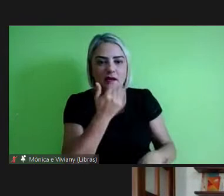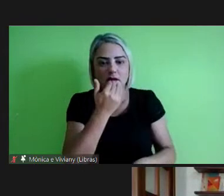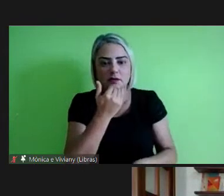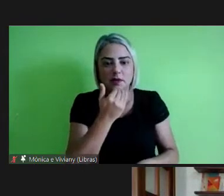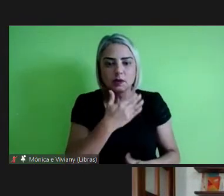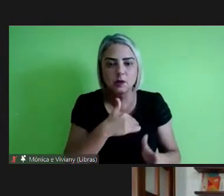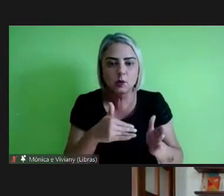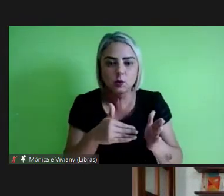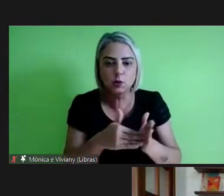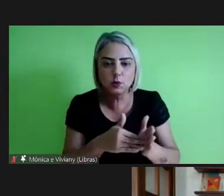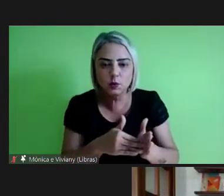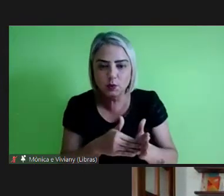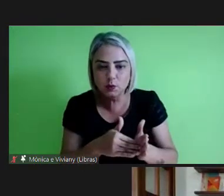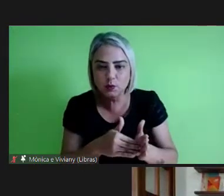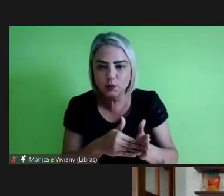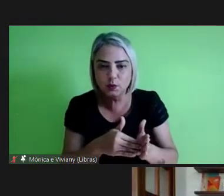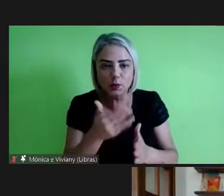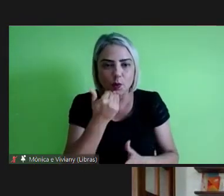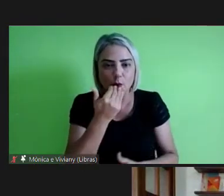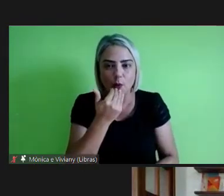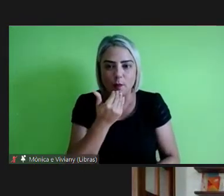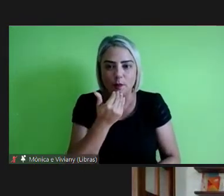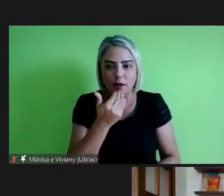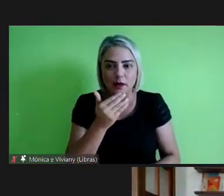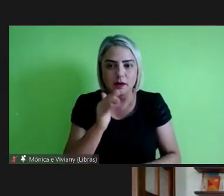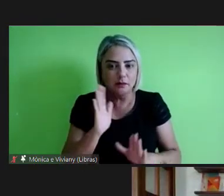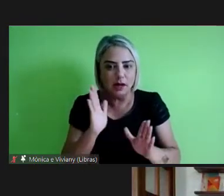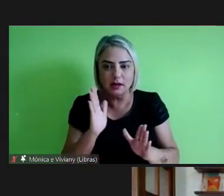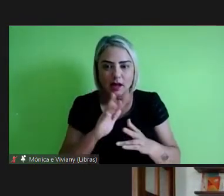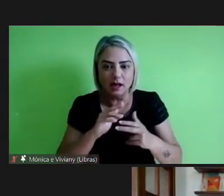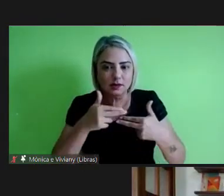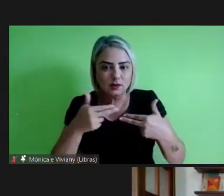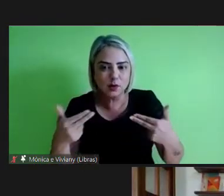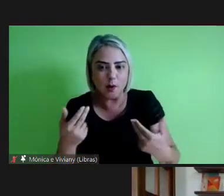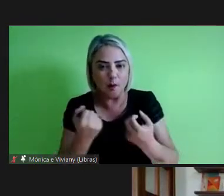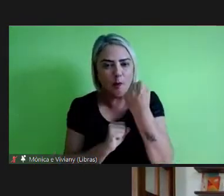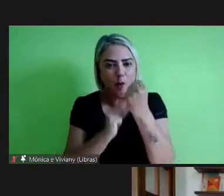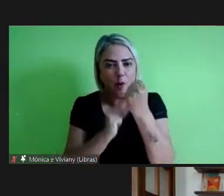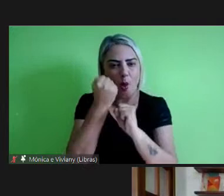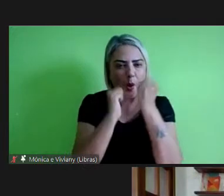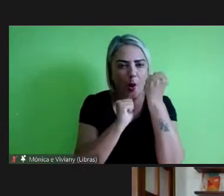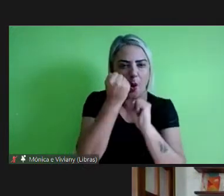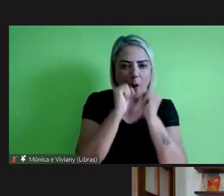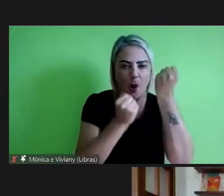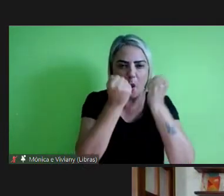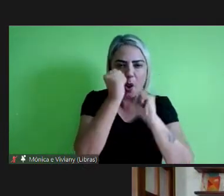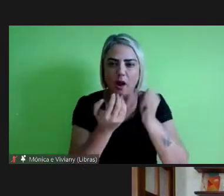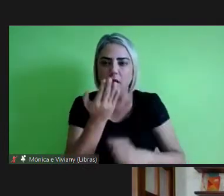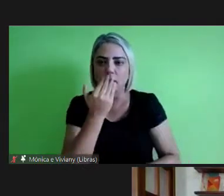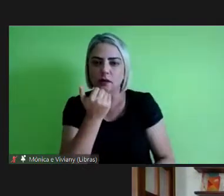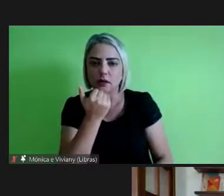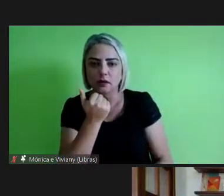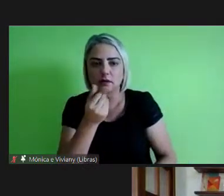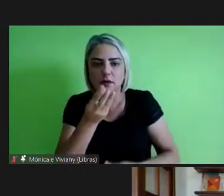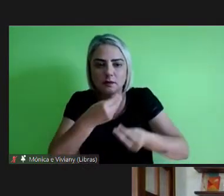a lot of garbage. We only want food, and then but many of the things that are processed, ultra processed,